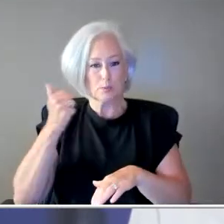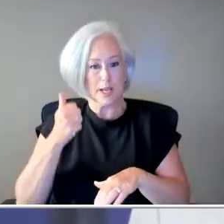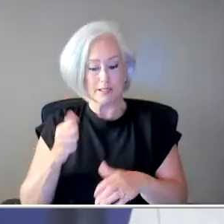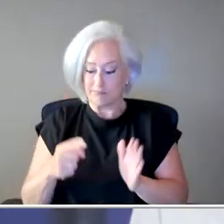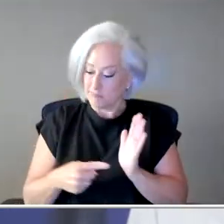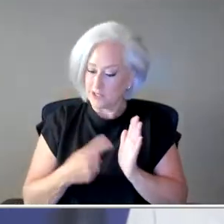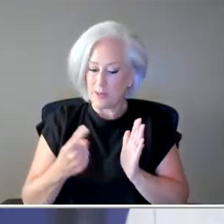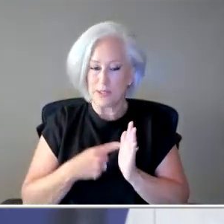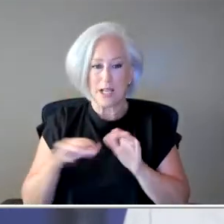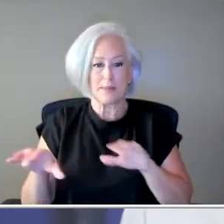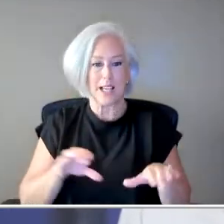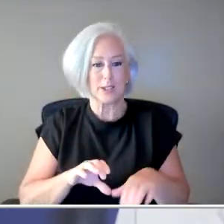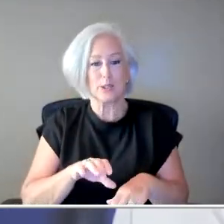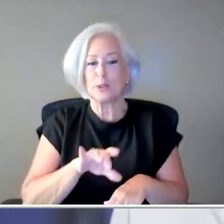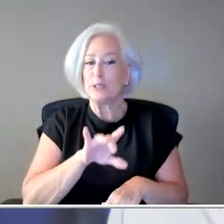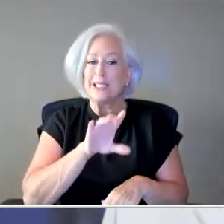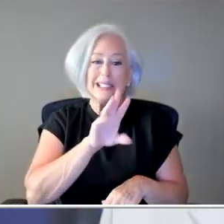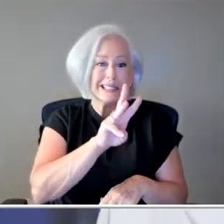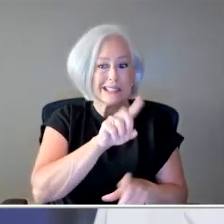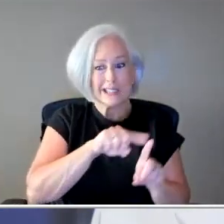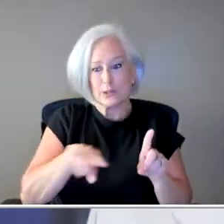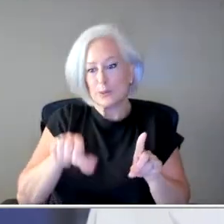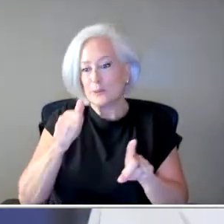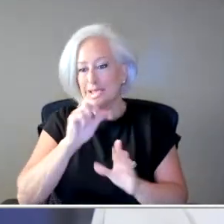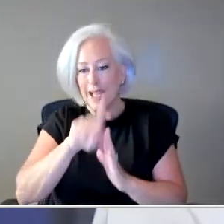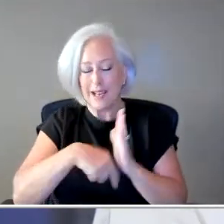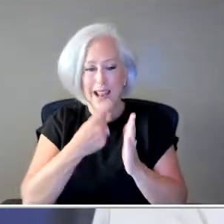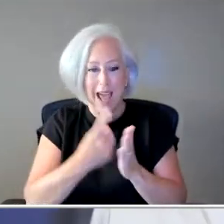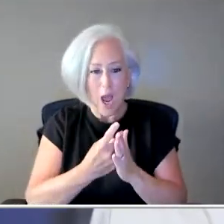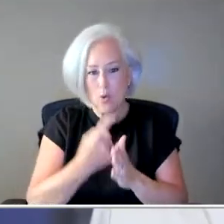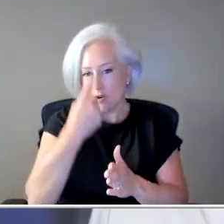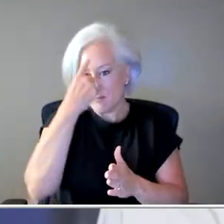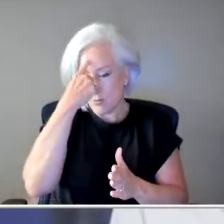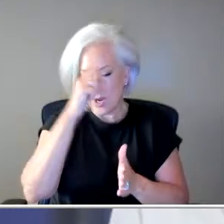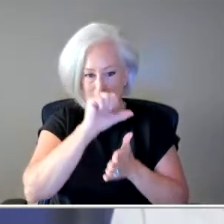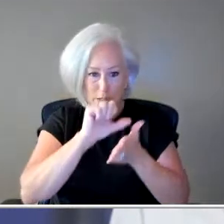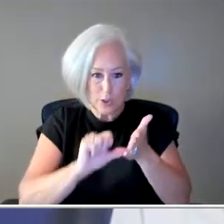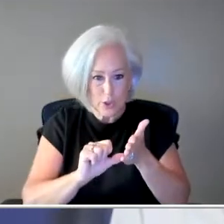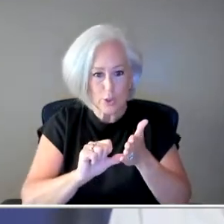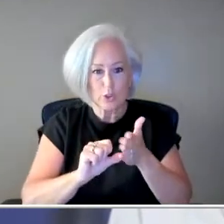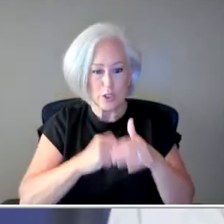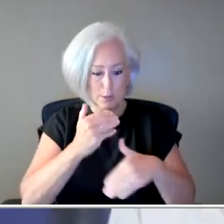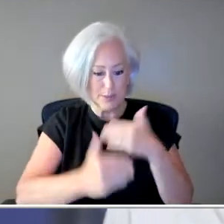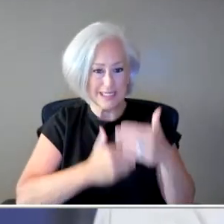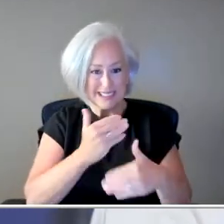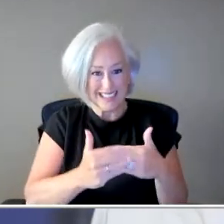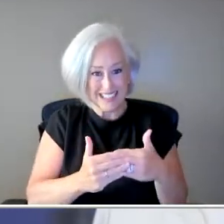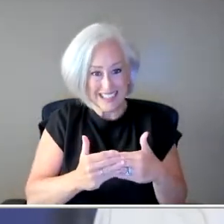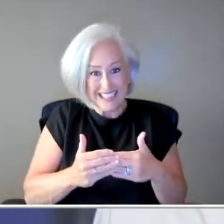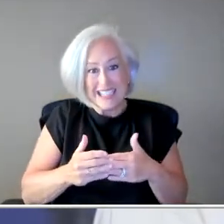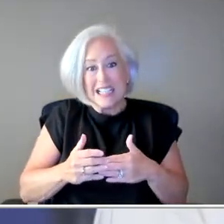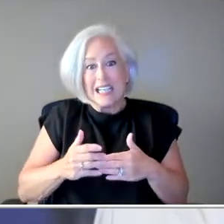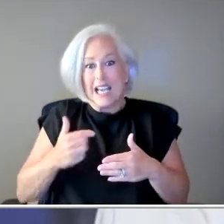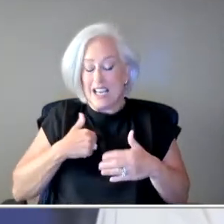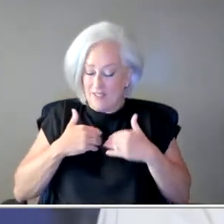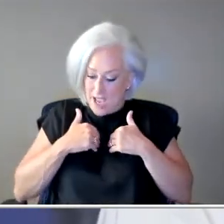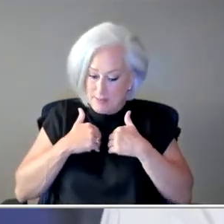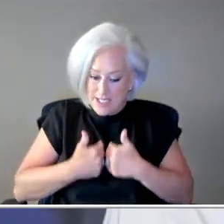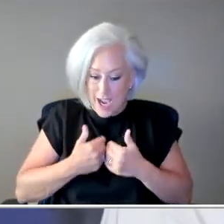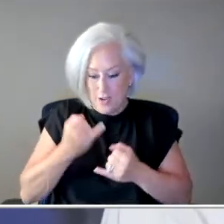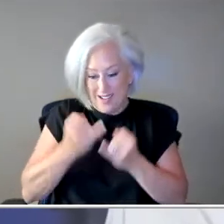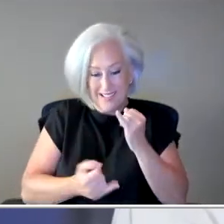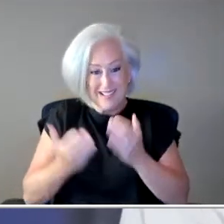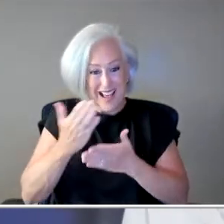tumor surgeries, and if I'm physically fatigued at the end of the procedure, which might actually be the most critical part of the surgery, if I'm not at my